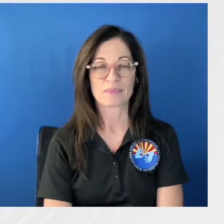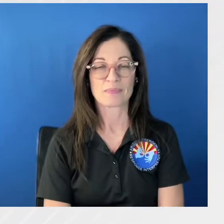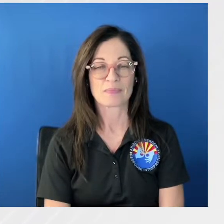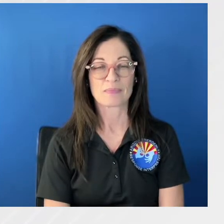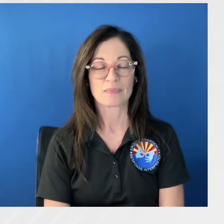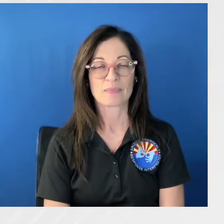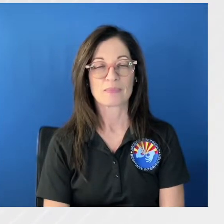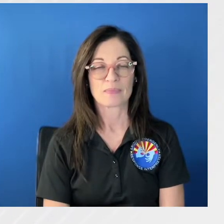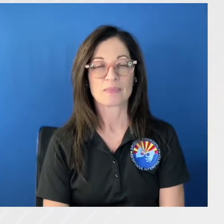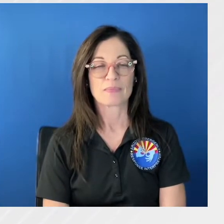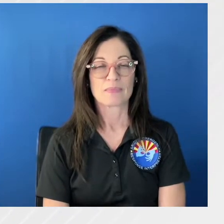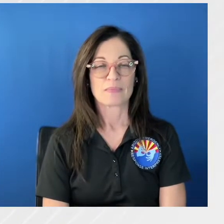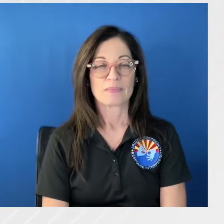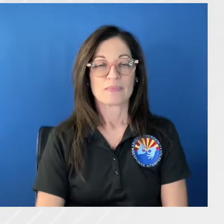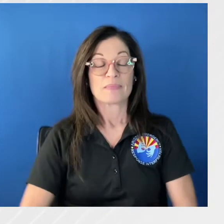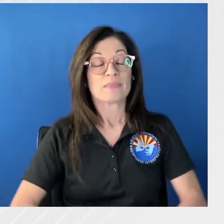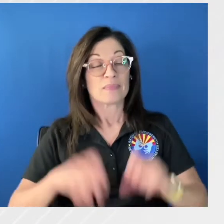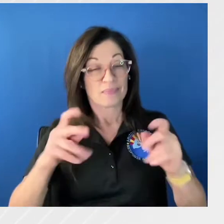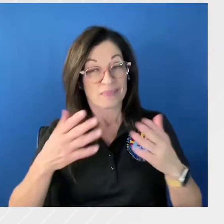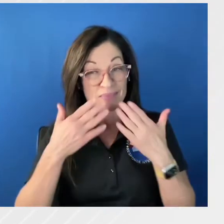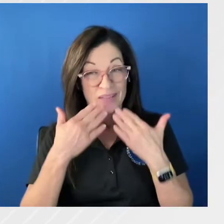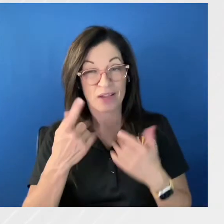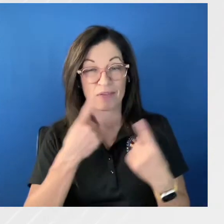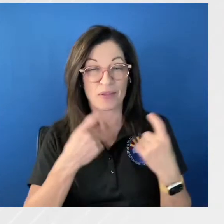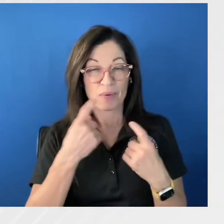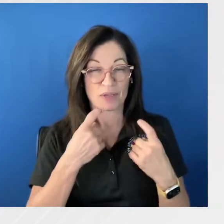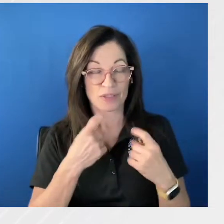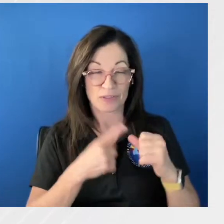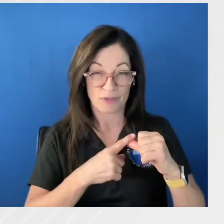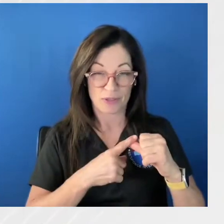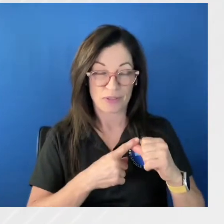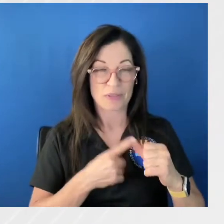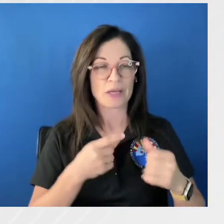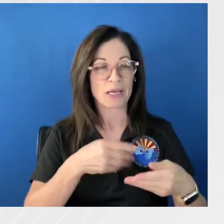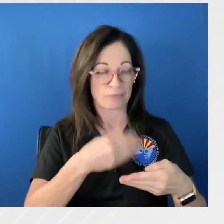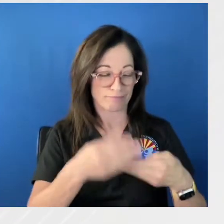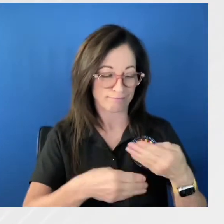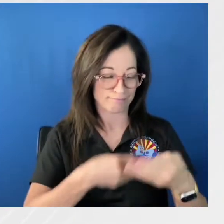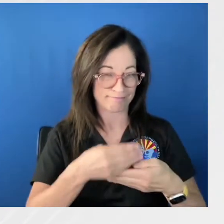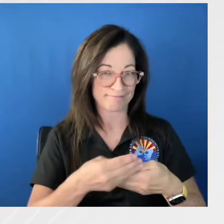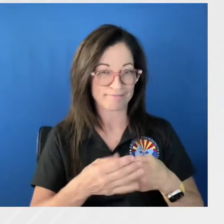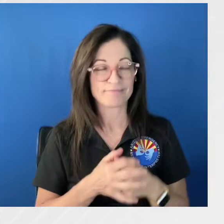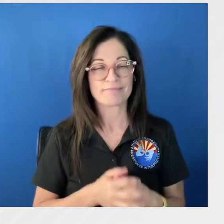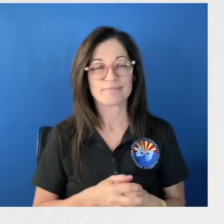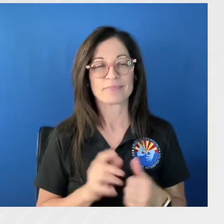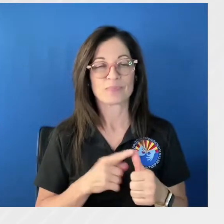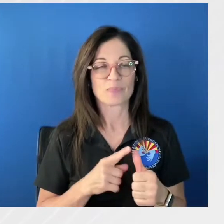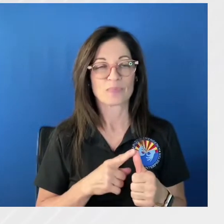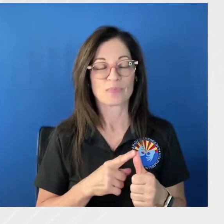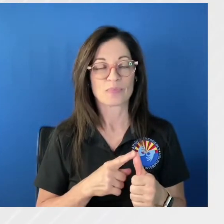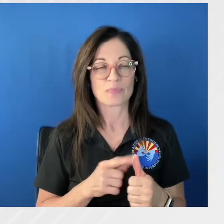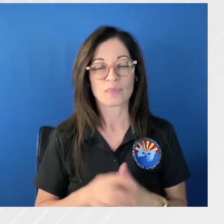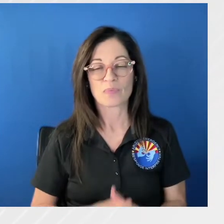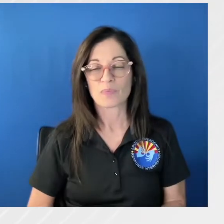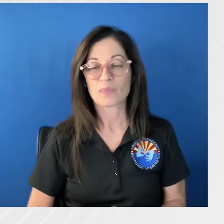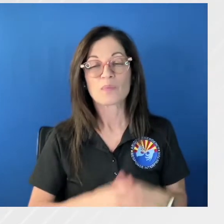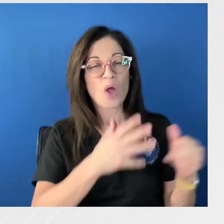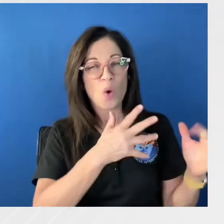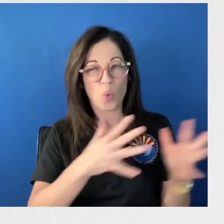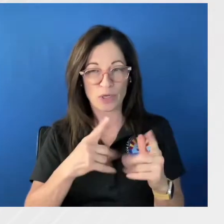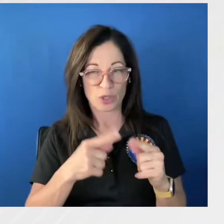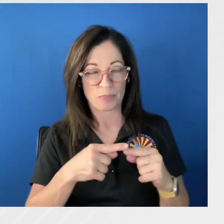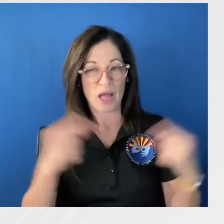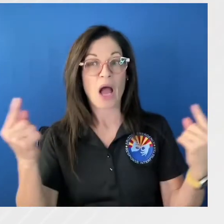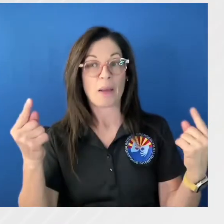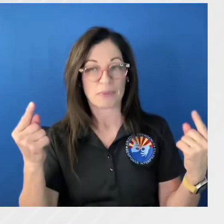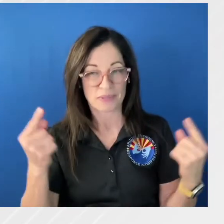All right. Thank you for the questions, first and foremost. So we'll go through these. So question, winds are supposed to come from the opposite directions Thursday night,